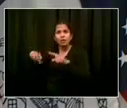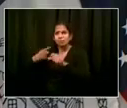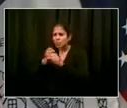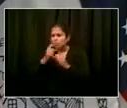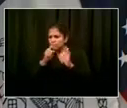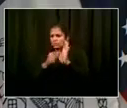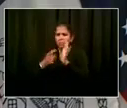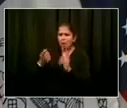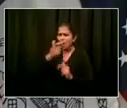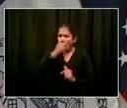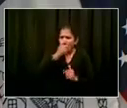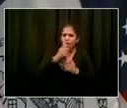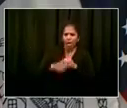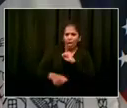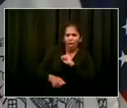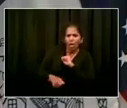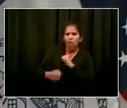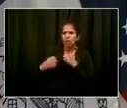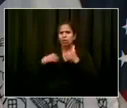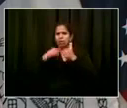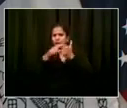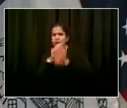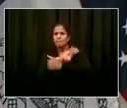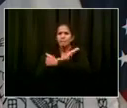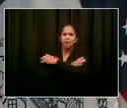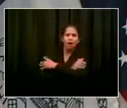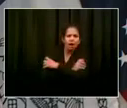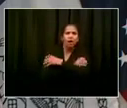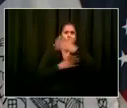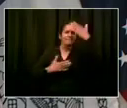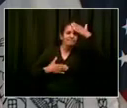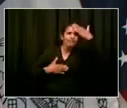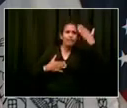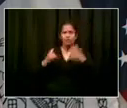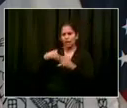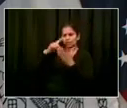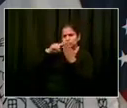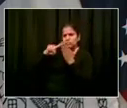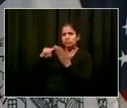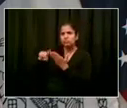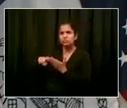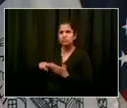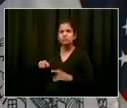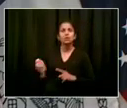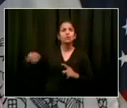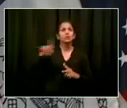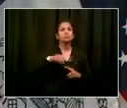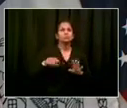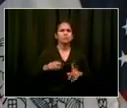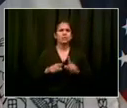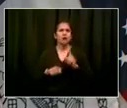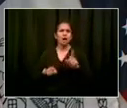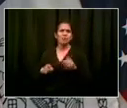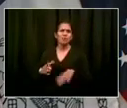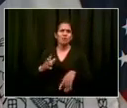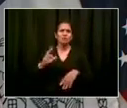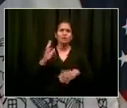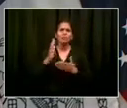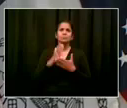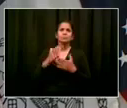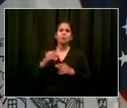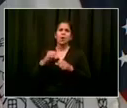me hopeful that, although you're right, of course there will be some cases. It's normal that there would be. That we'll see a good experience